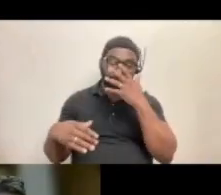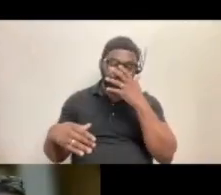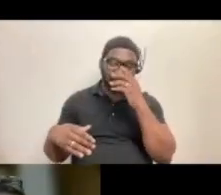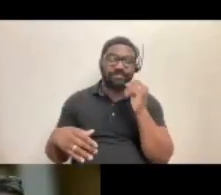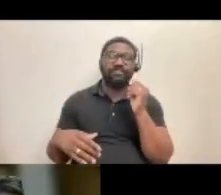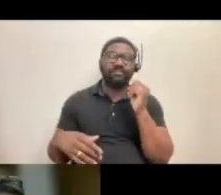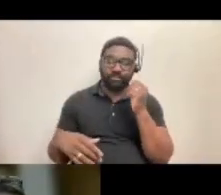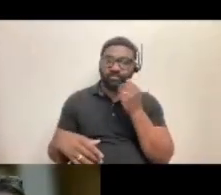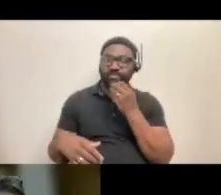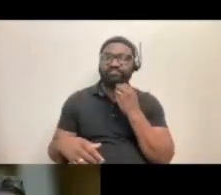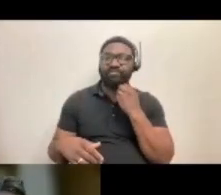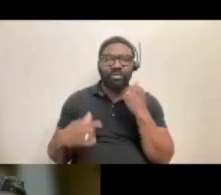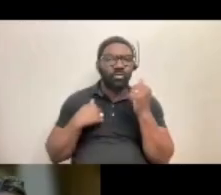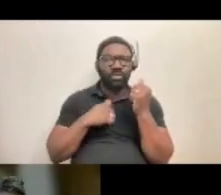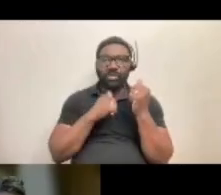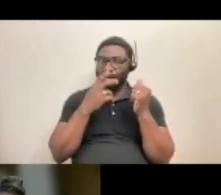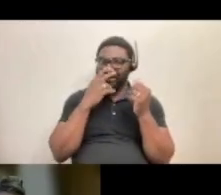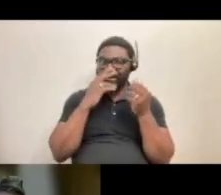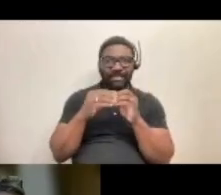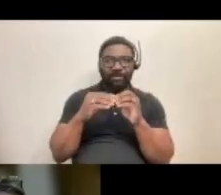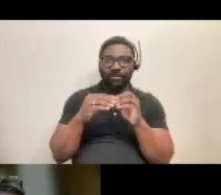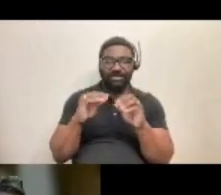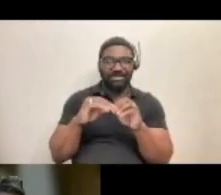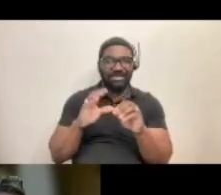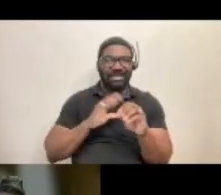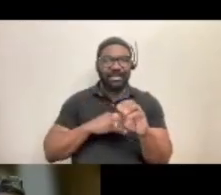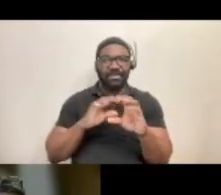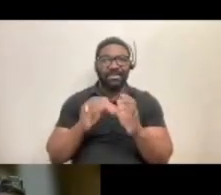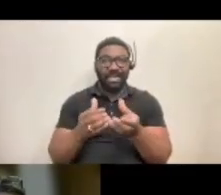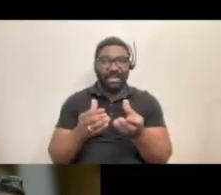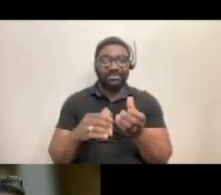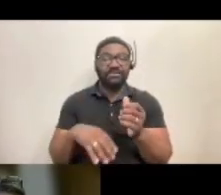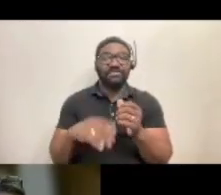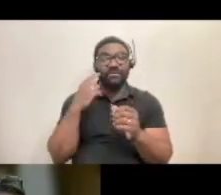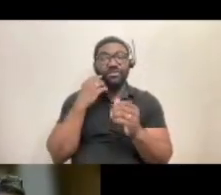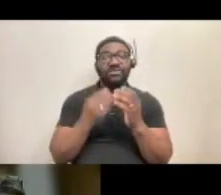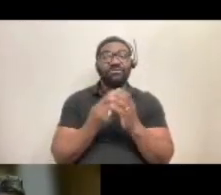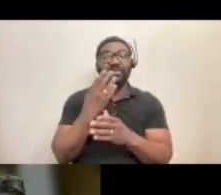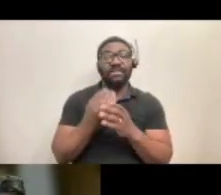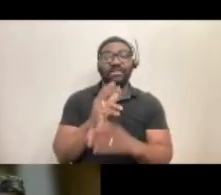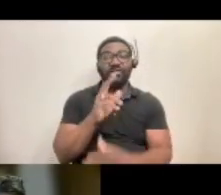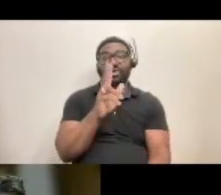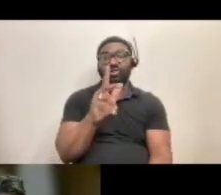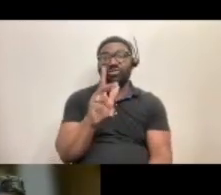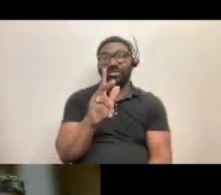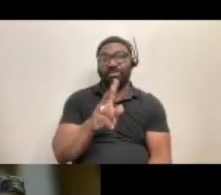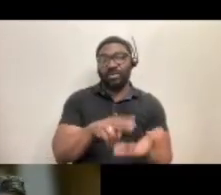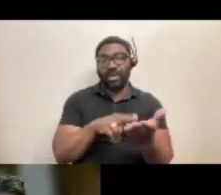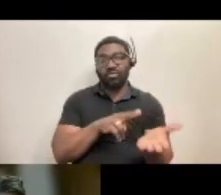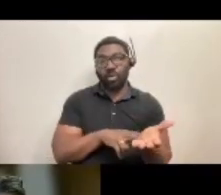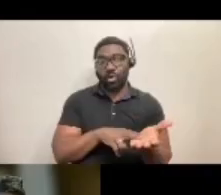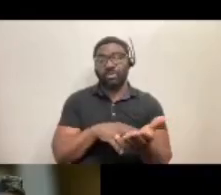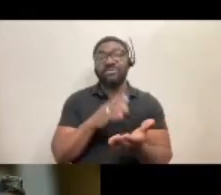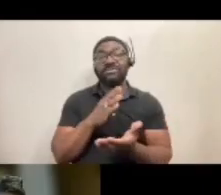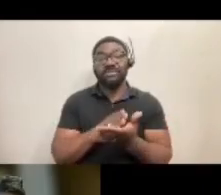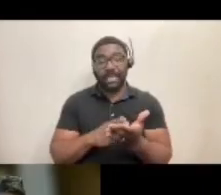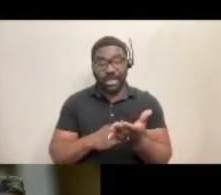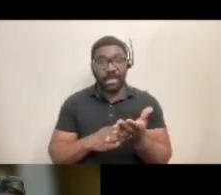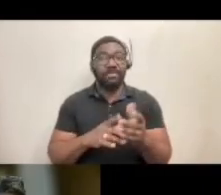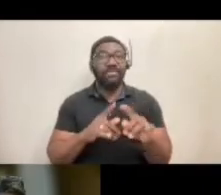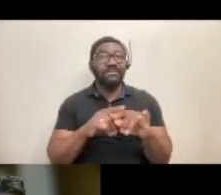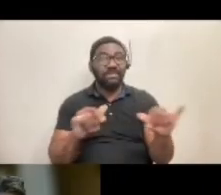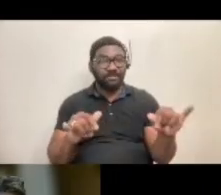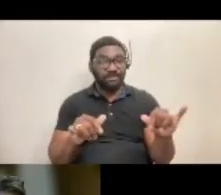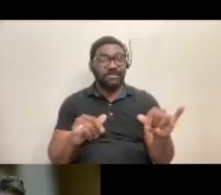because spring's just a different animal sometimes, but we have 23 enrolled, and again, some of those are those synchronous courses,